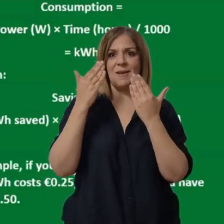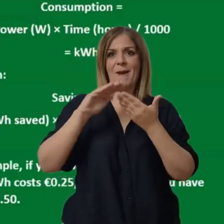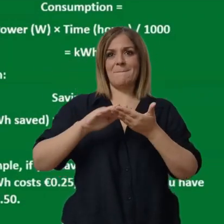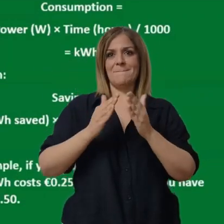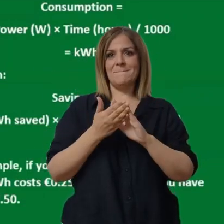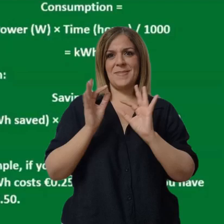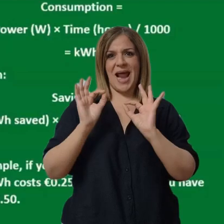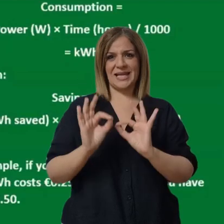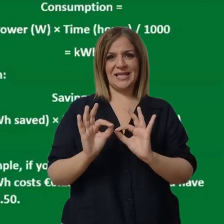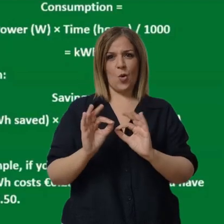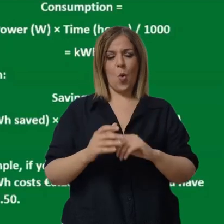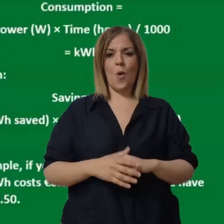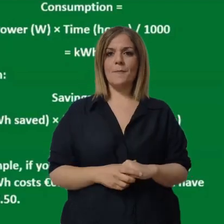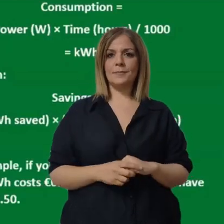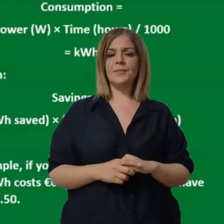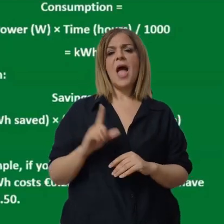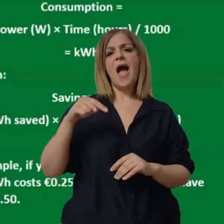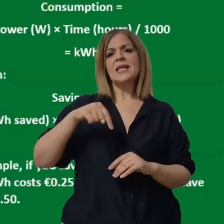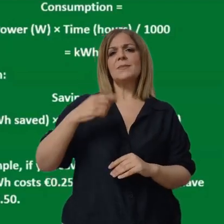math